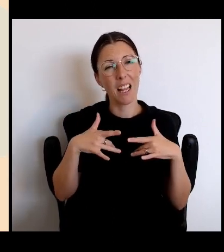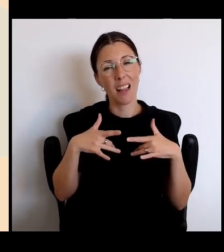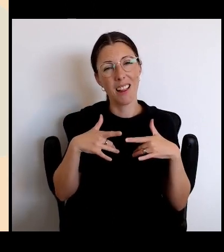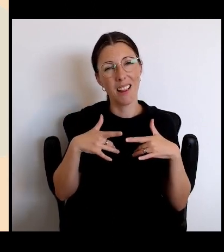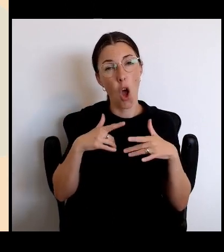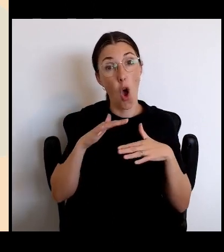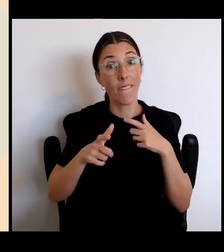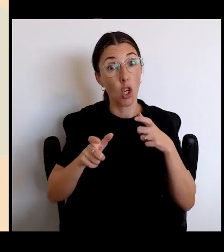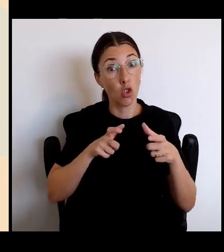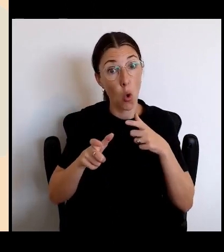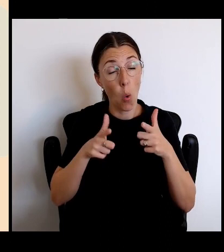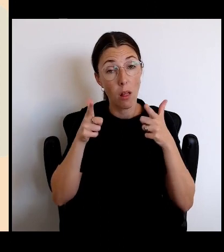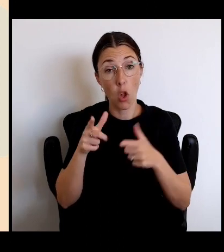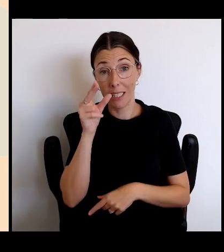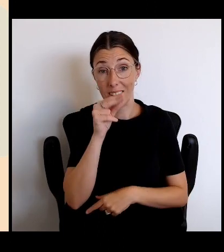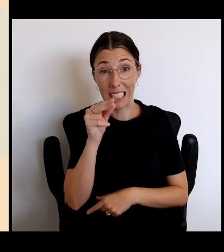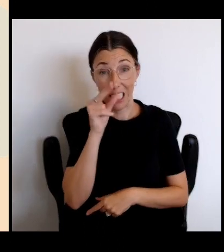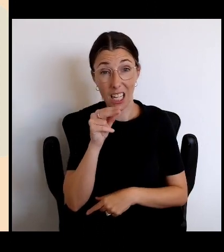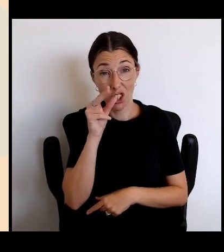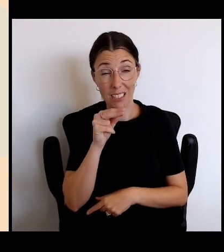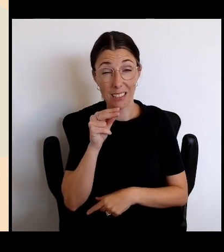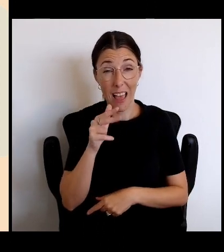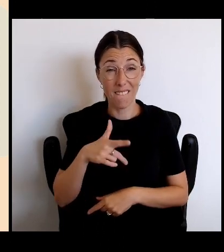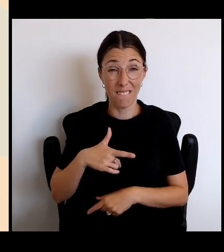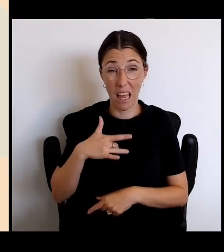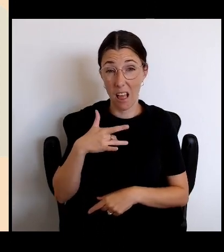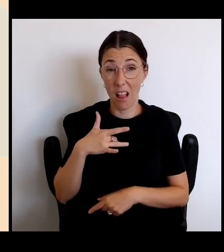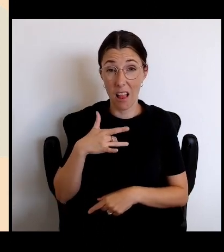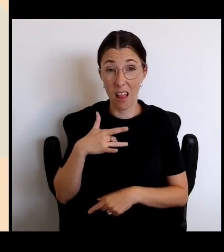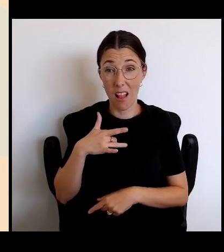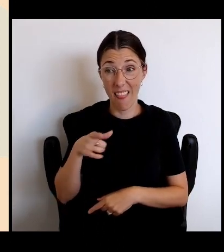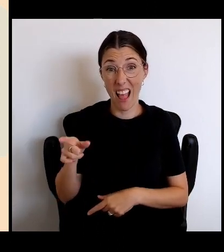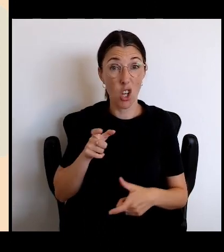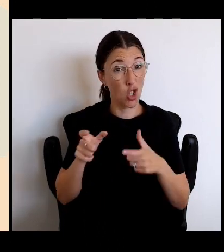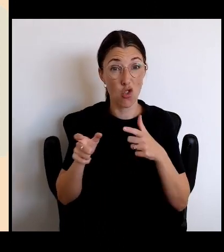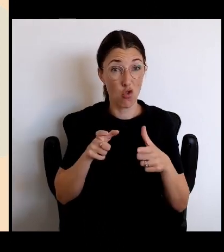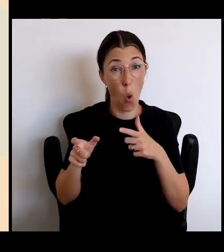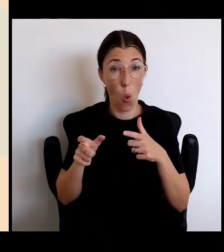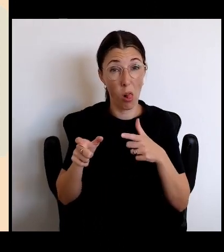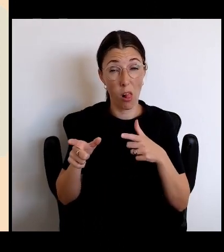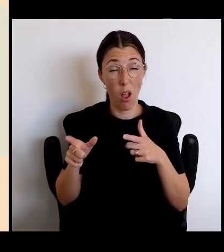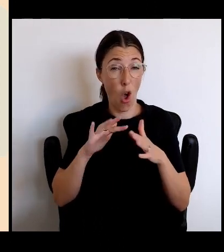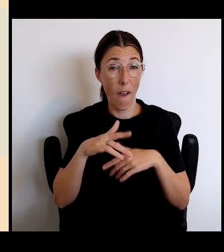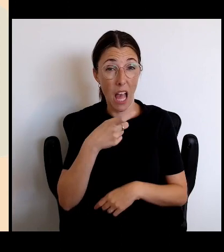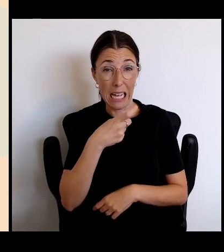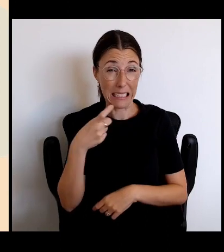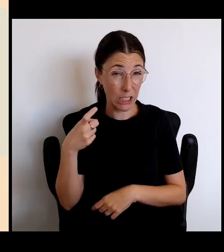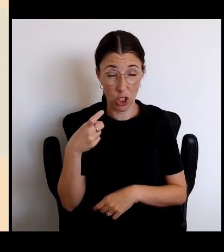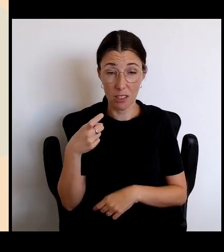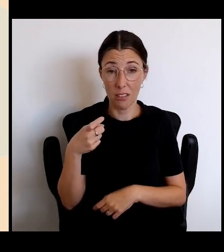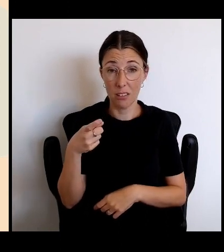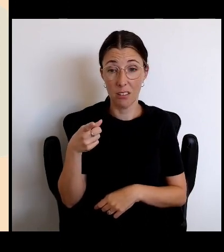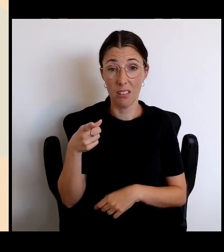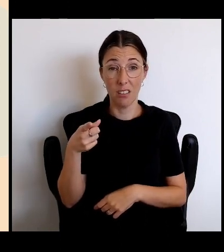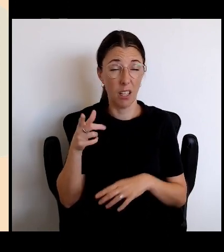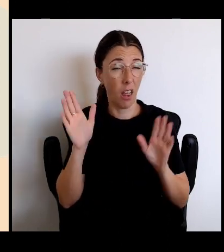of the teens felt, and particularly in terms of their ability to navigate addiction and the slide that way. So a lot